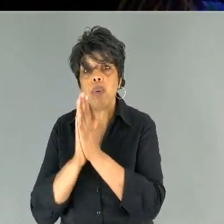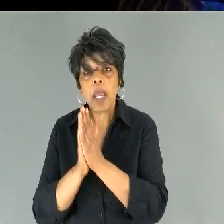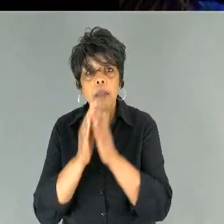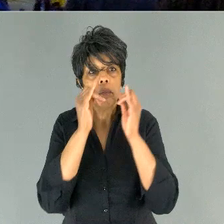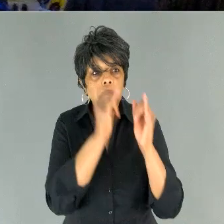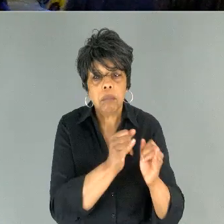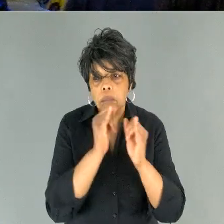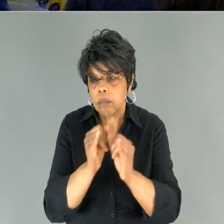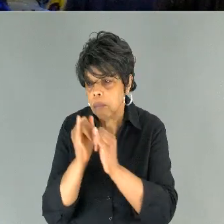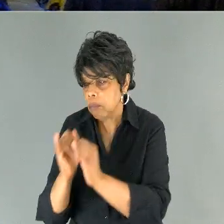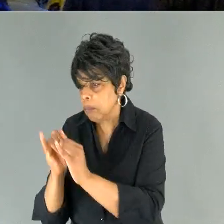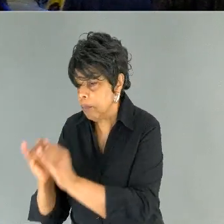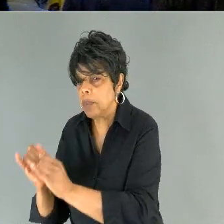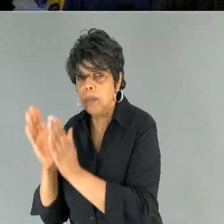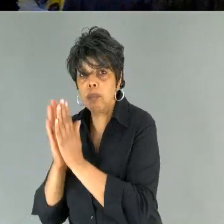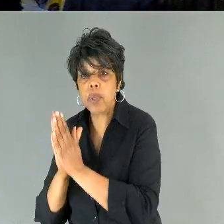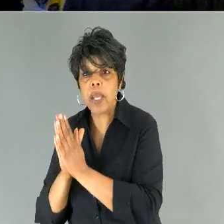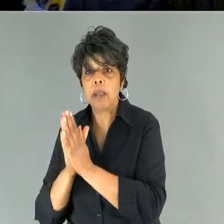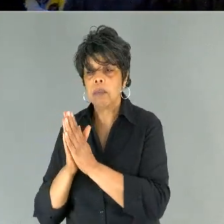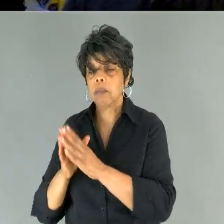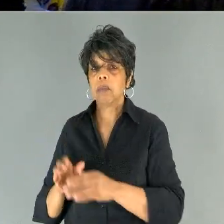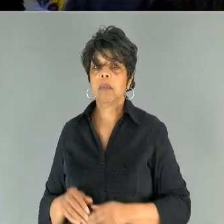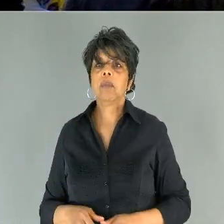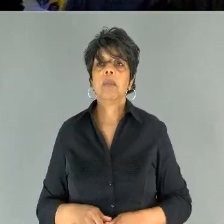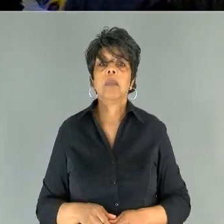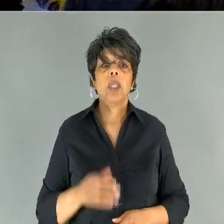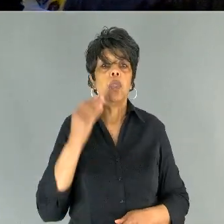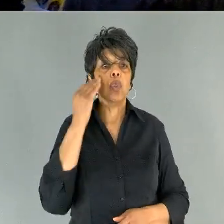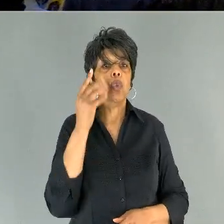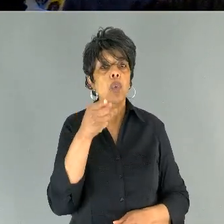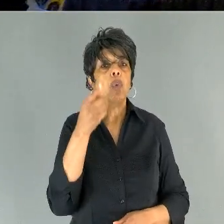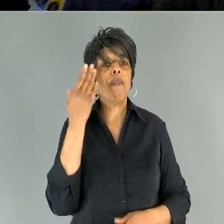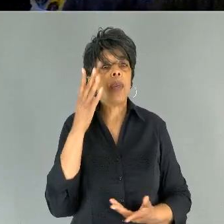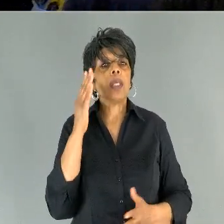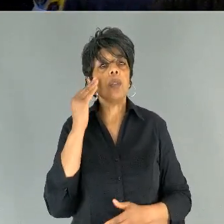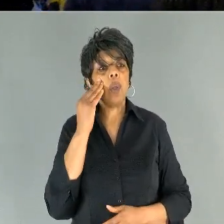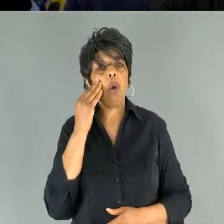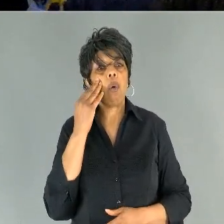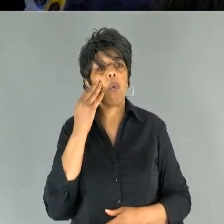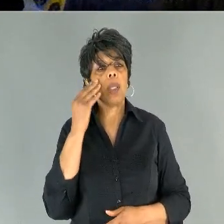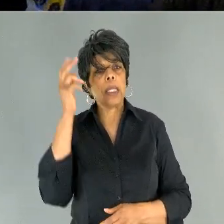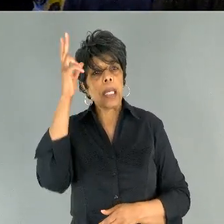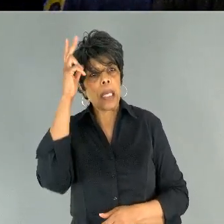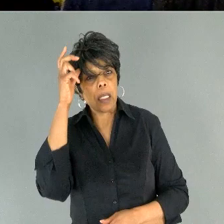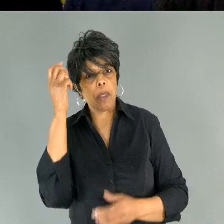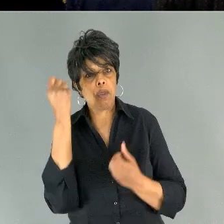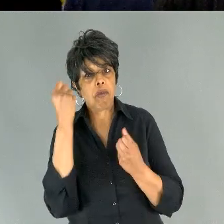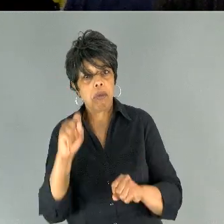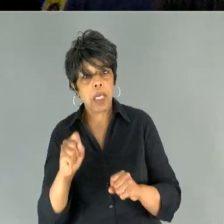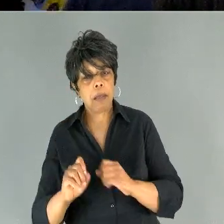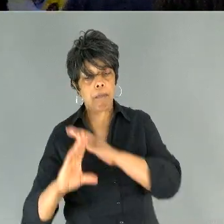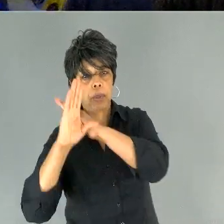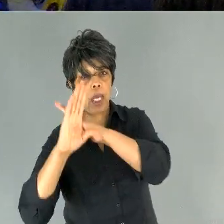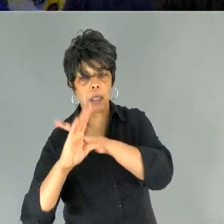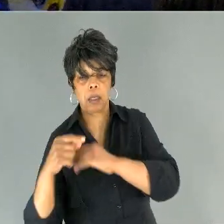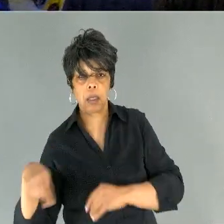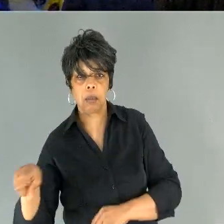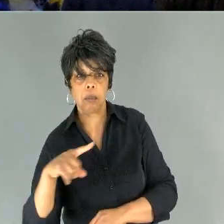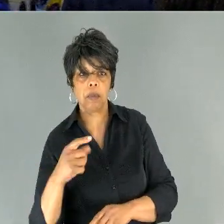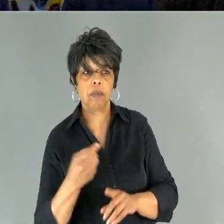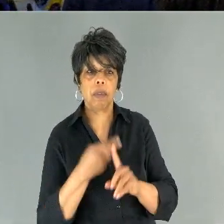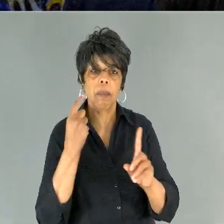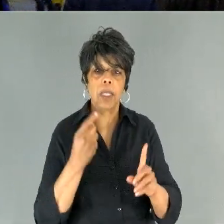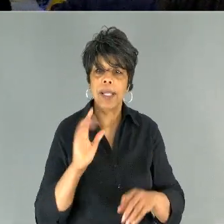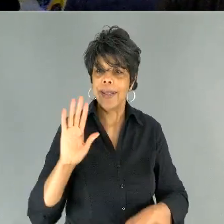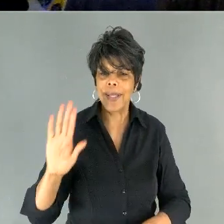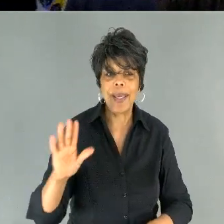what the enemy has tried to do, to try to keep them from. You can see them. You can see the gift. You